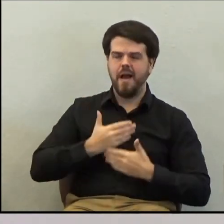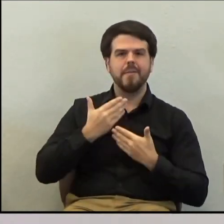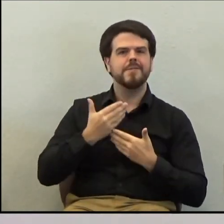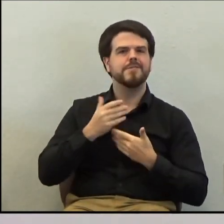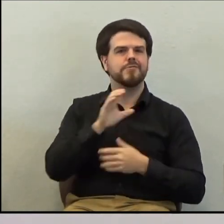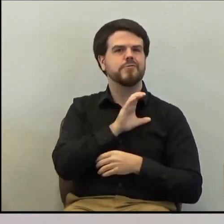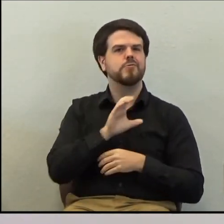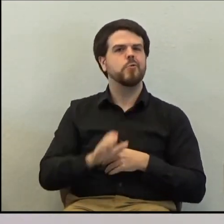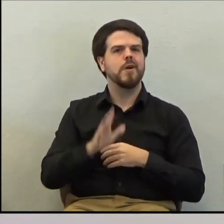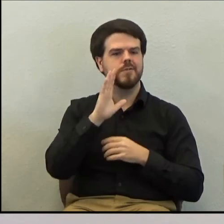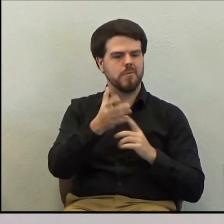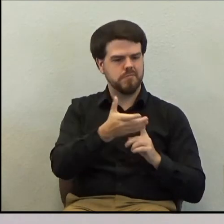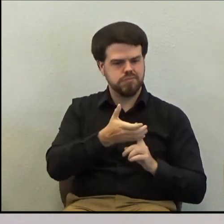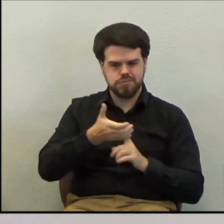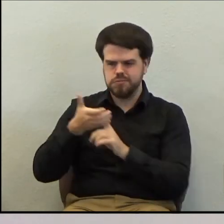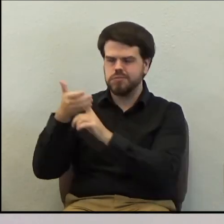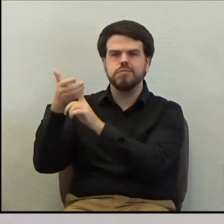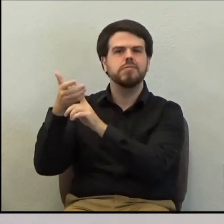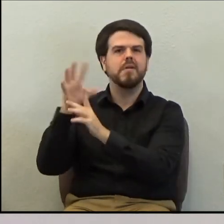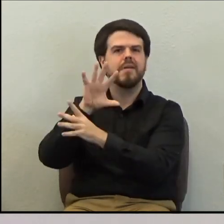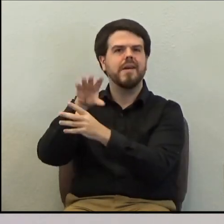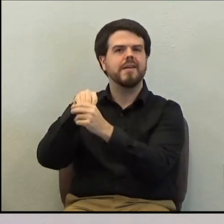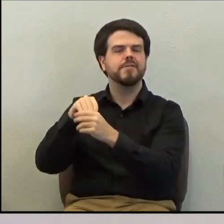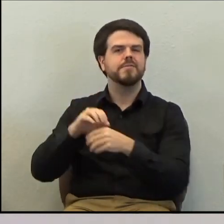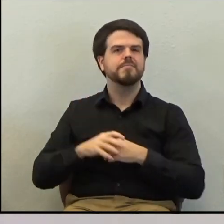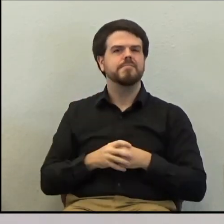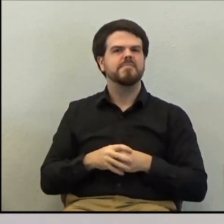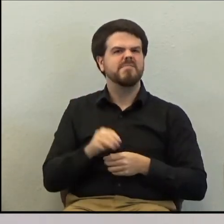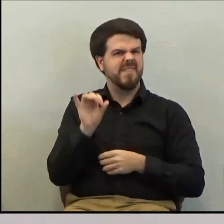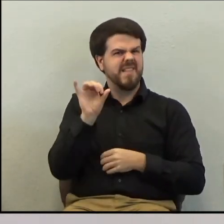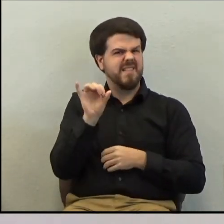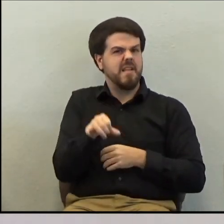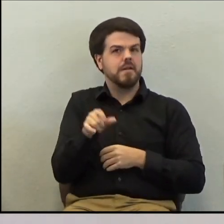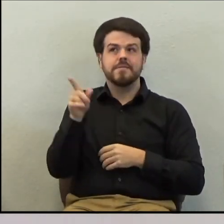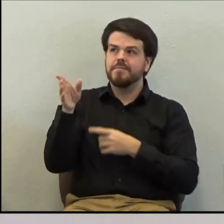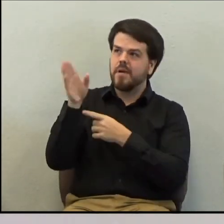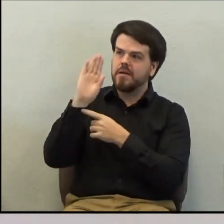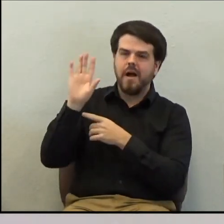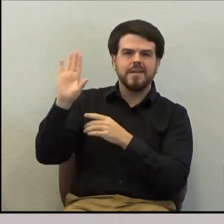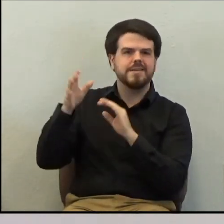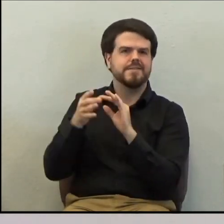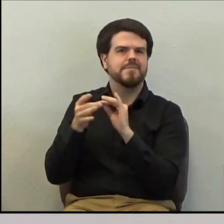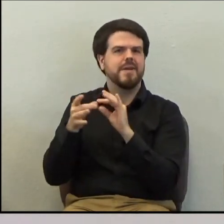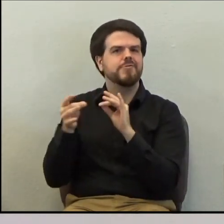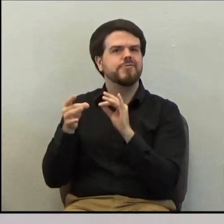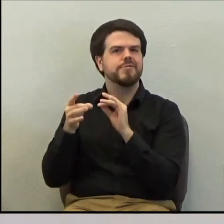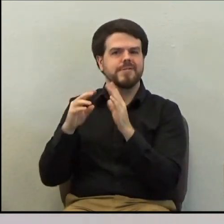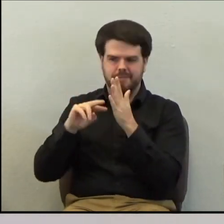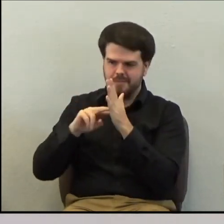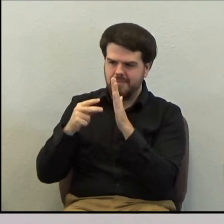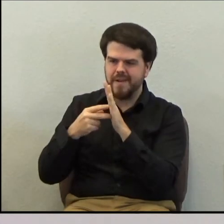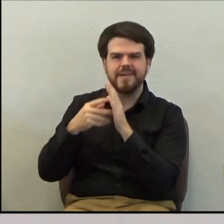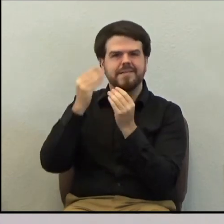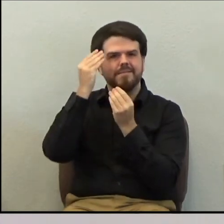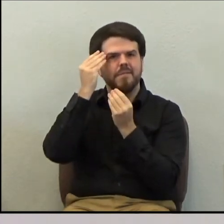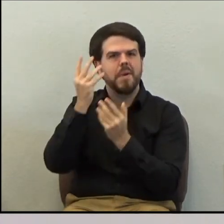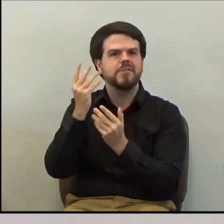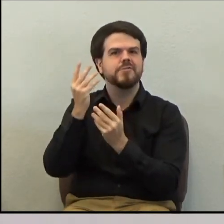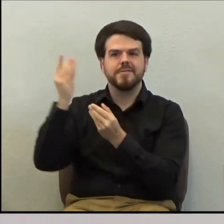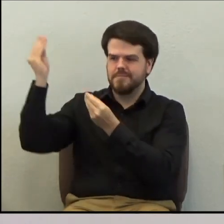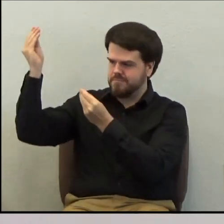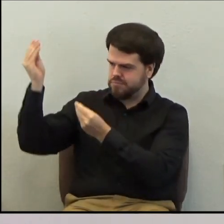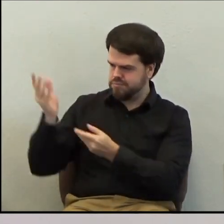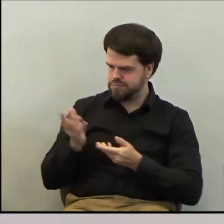into. This is God's message given through the apostles, who first spoke